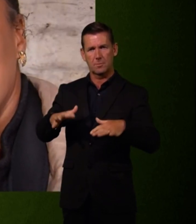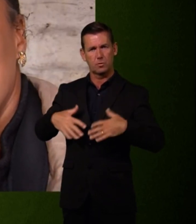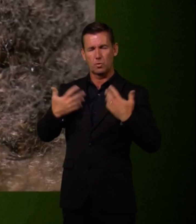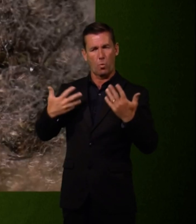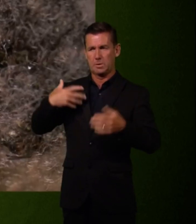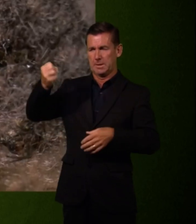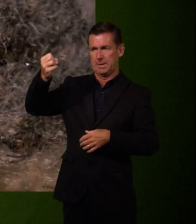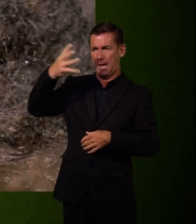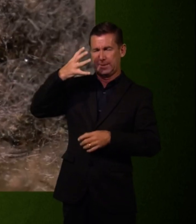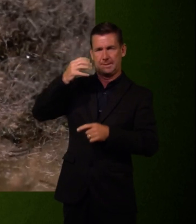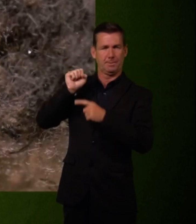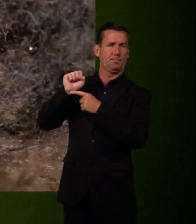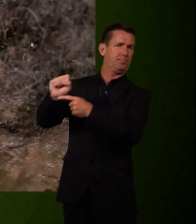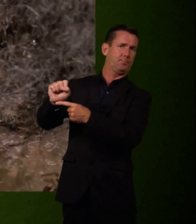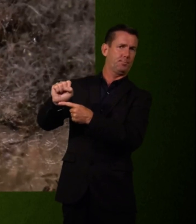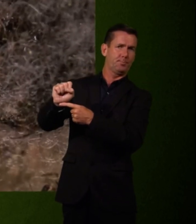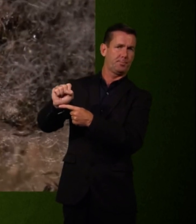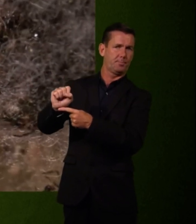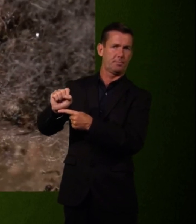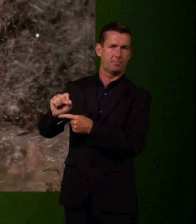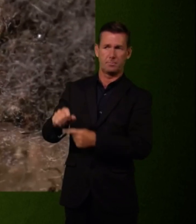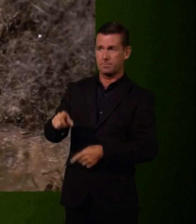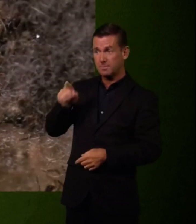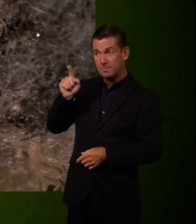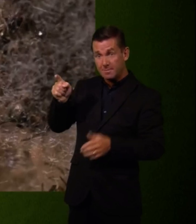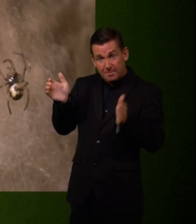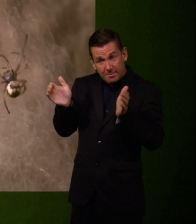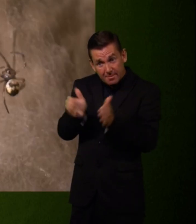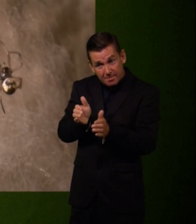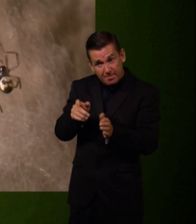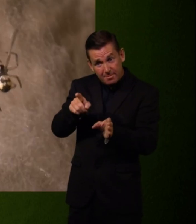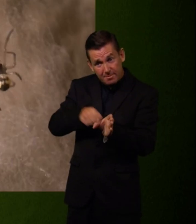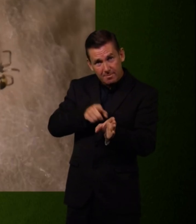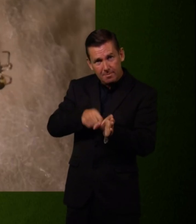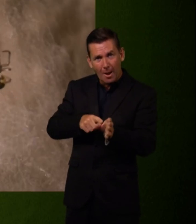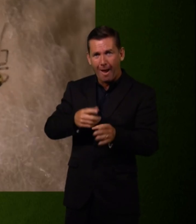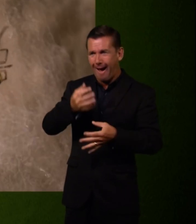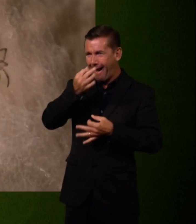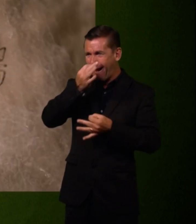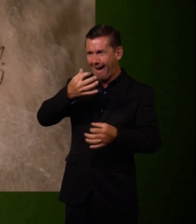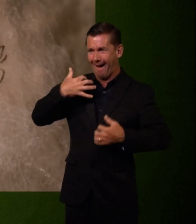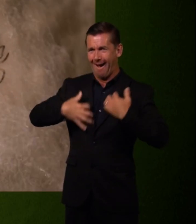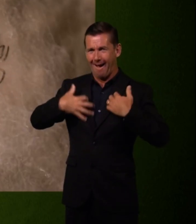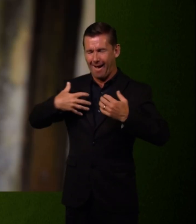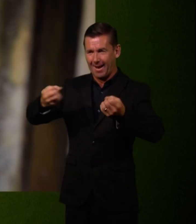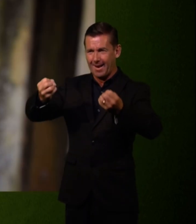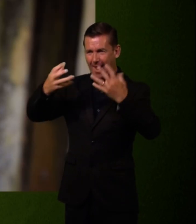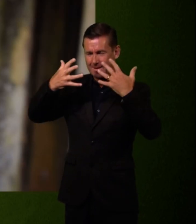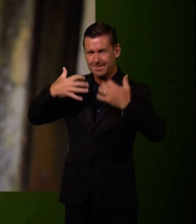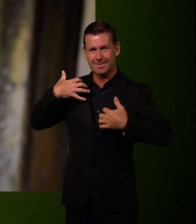of light. The spiderlings, on the other hand, are drawn towards it.